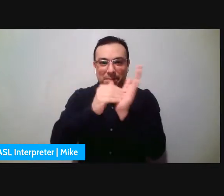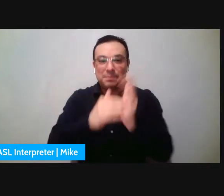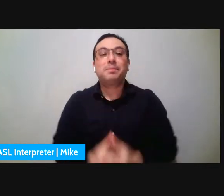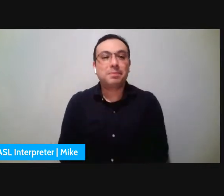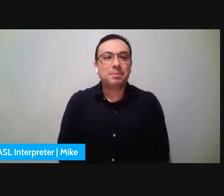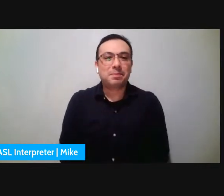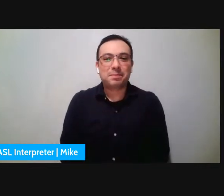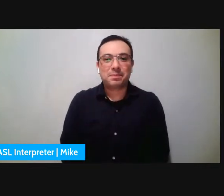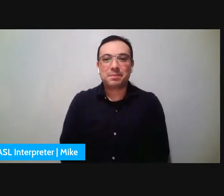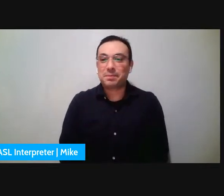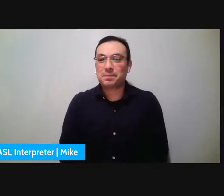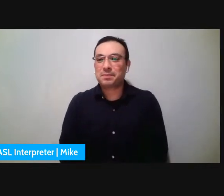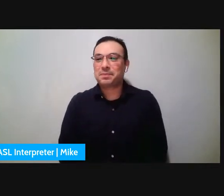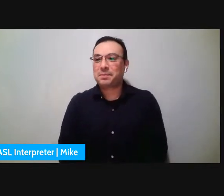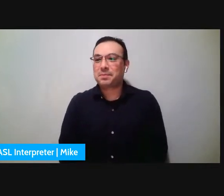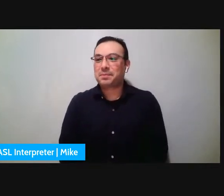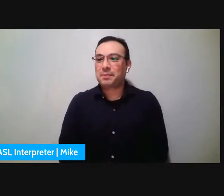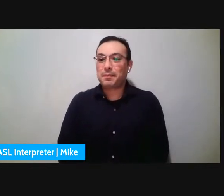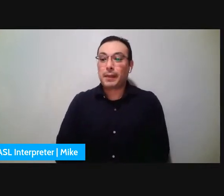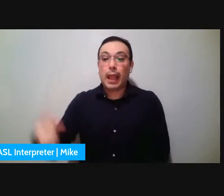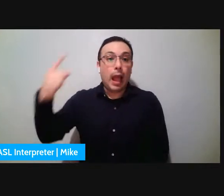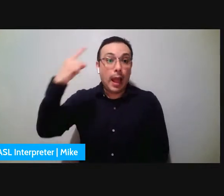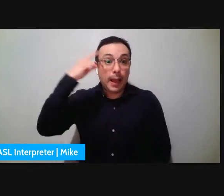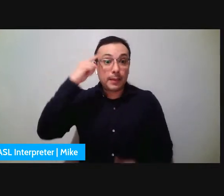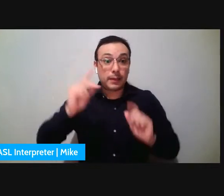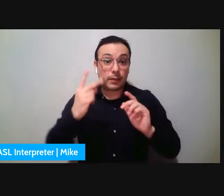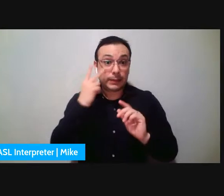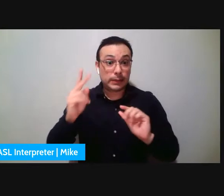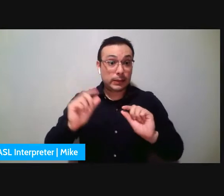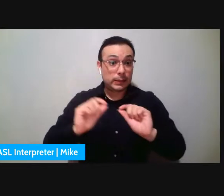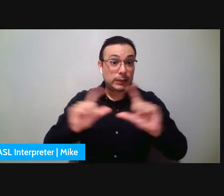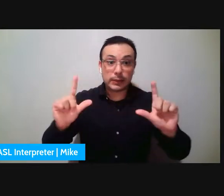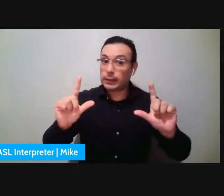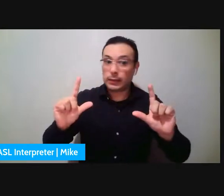I think everyone can see my slides.